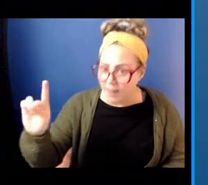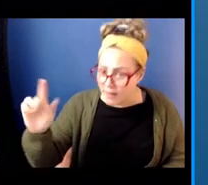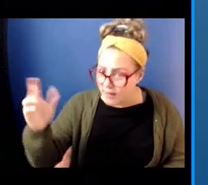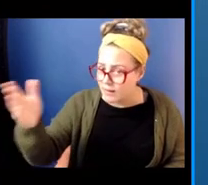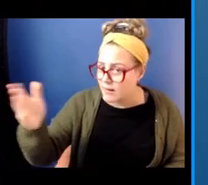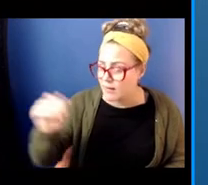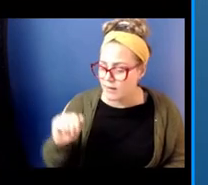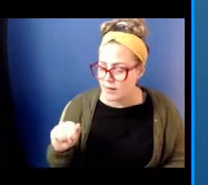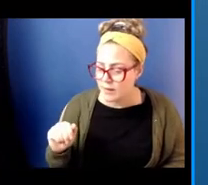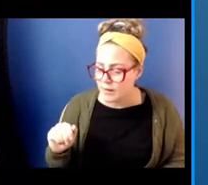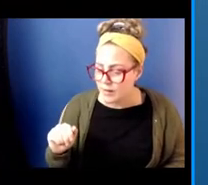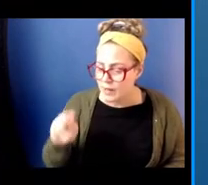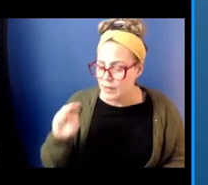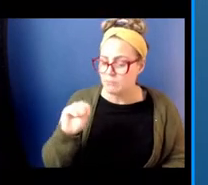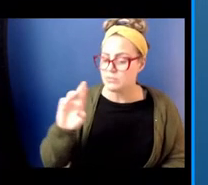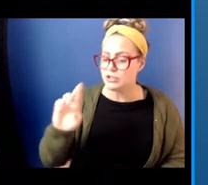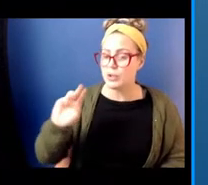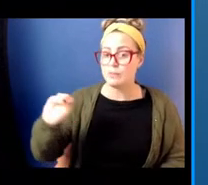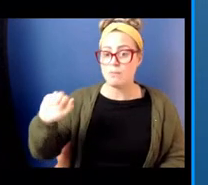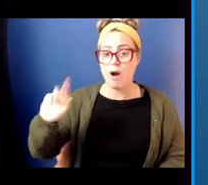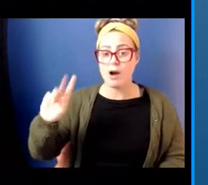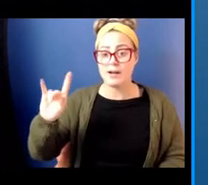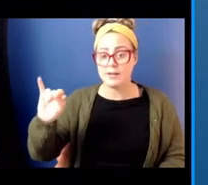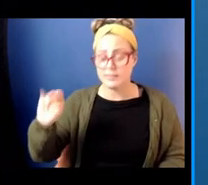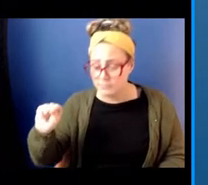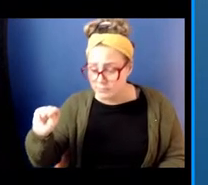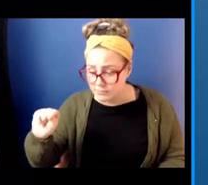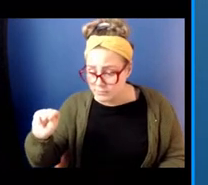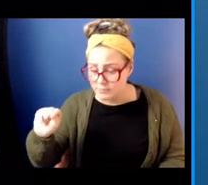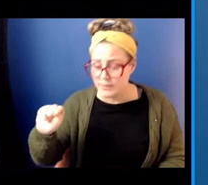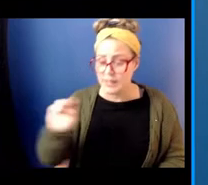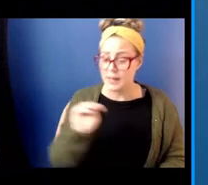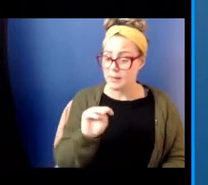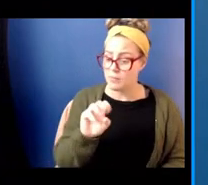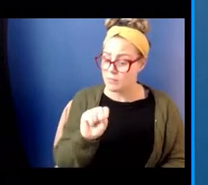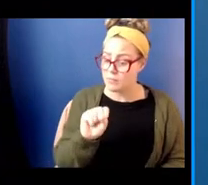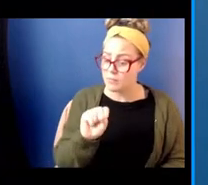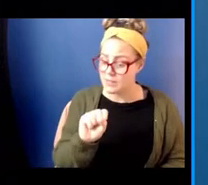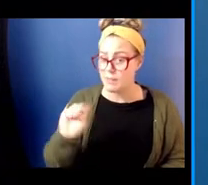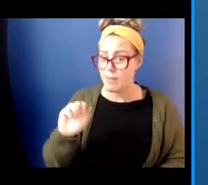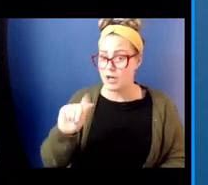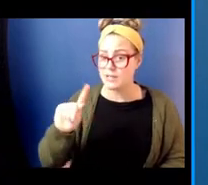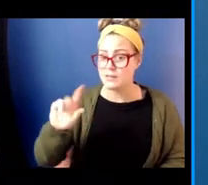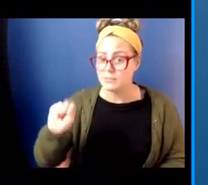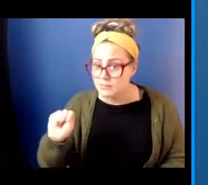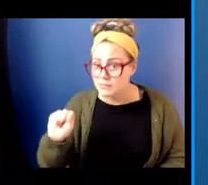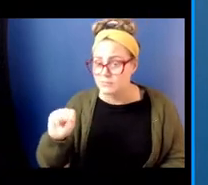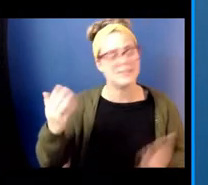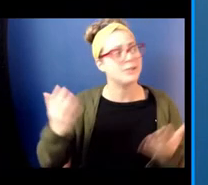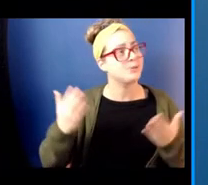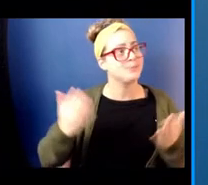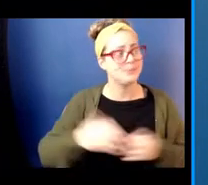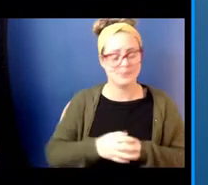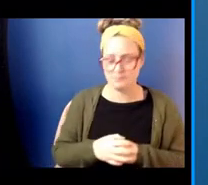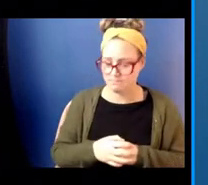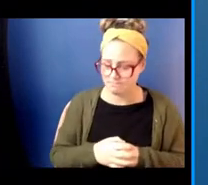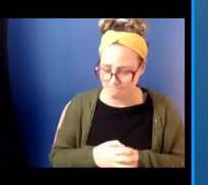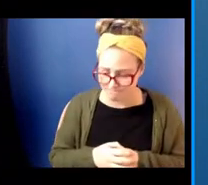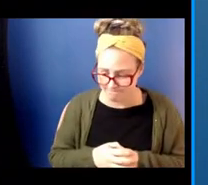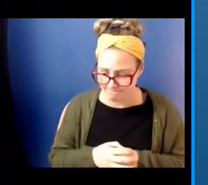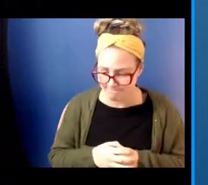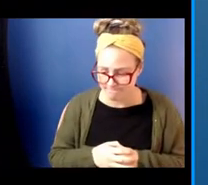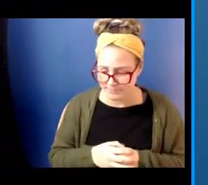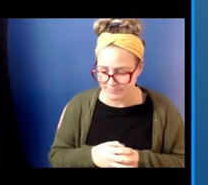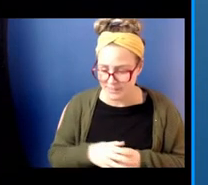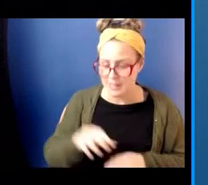Mr Martin Ms Martin here Ms